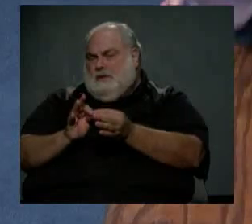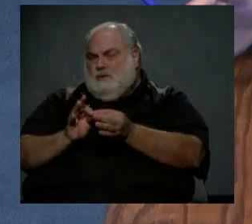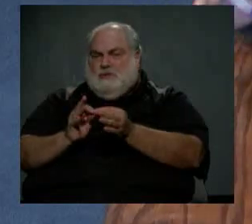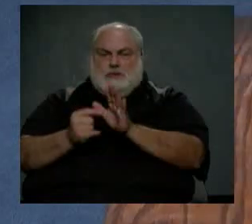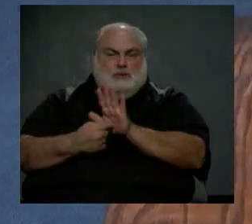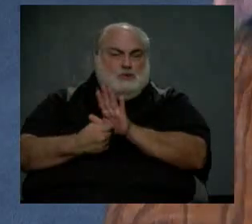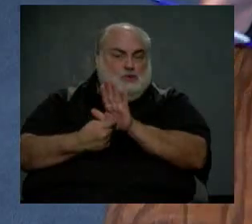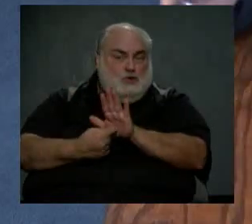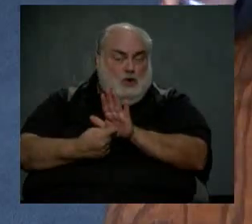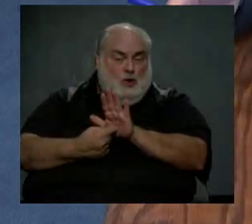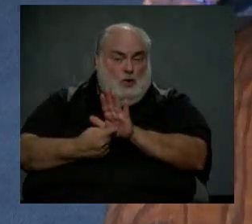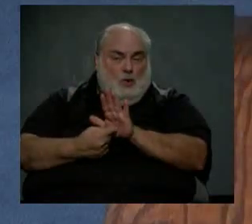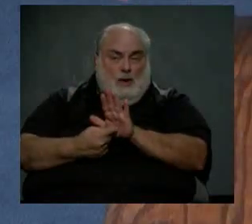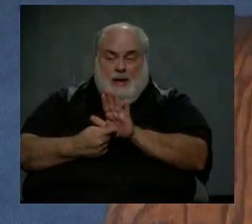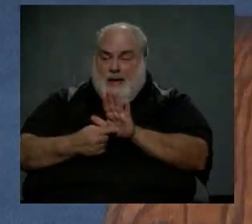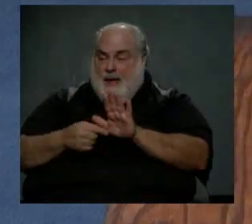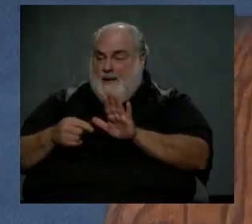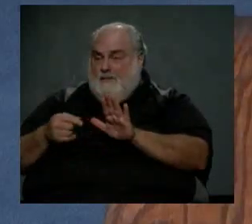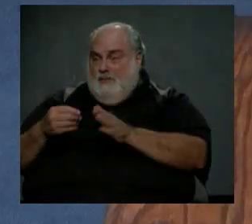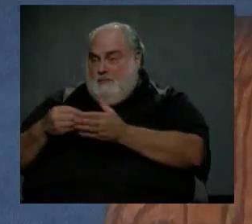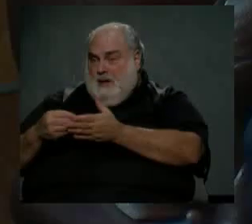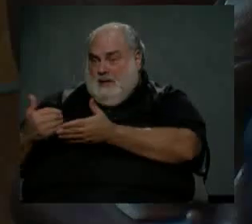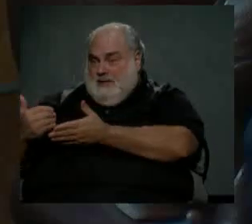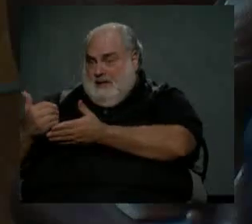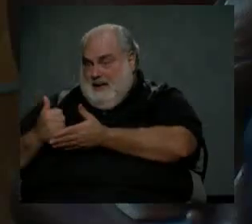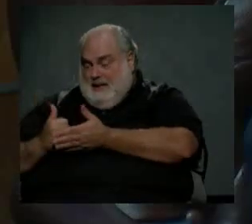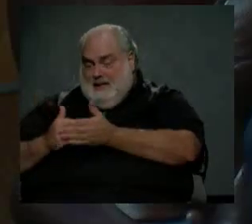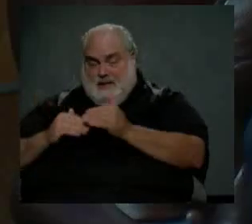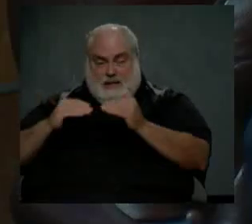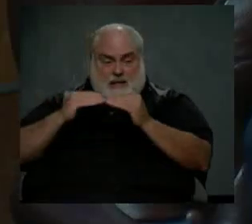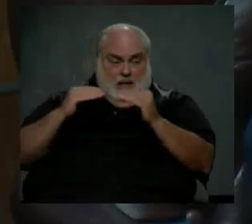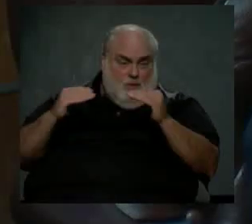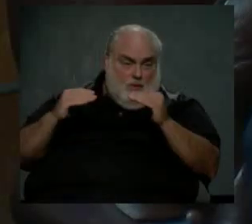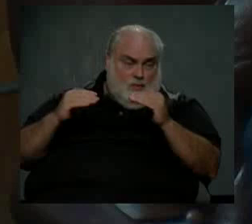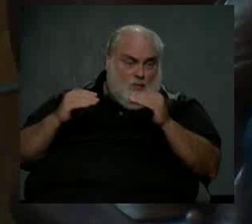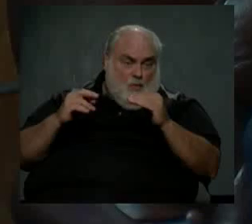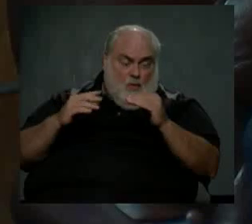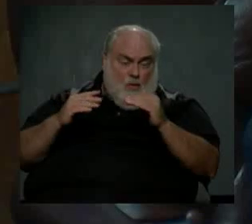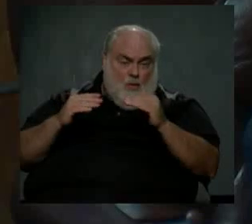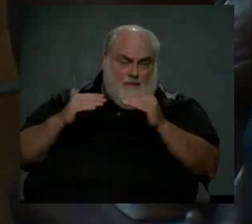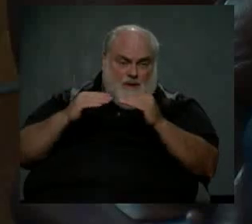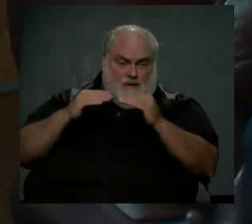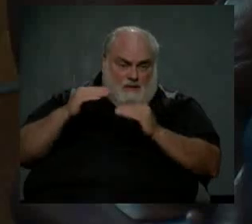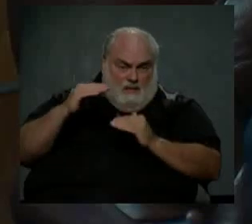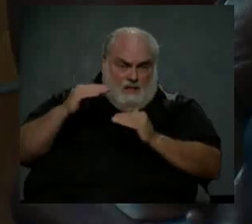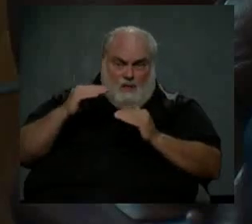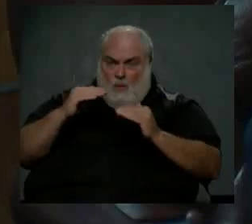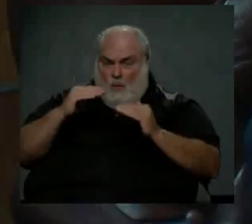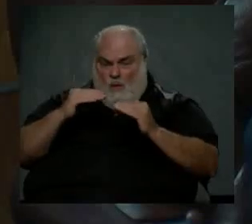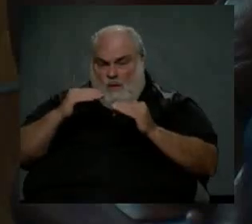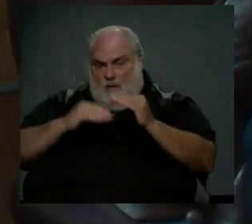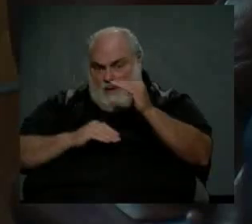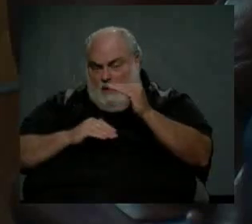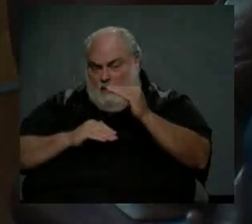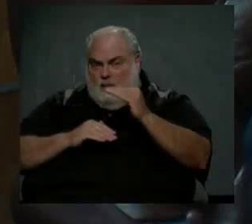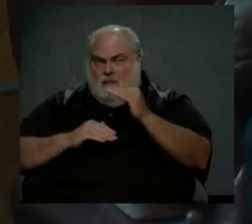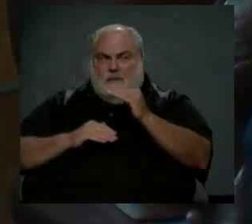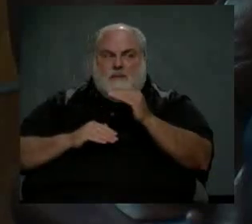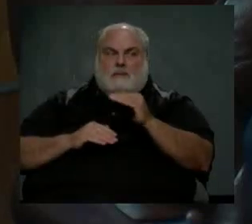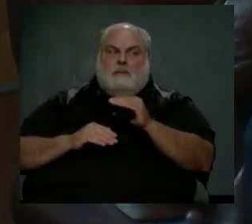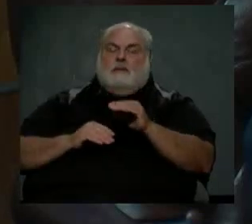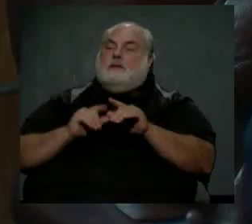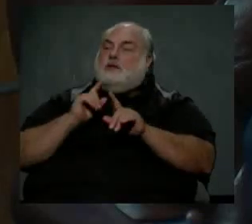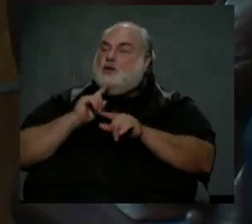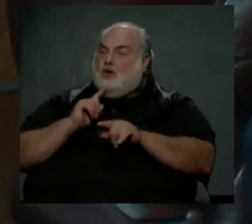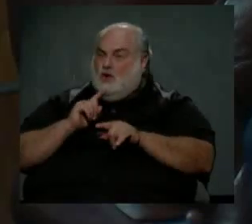to show, where your rate structure is and what it should be, and try to project what it should be down in the future. Okay, so you are looking